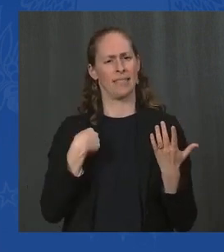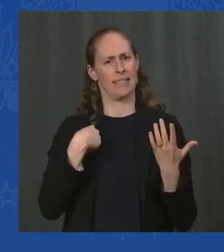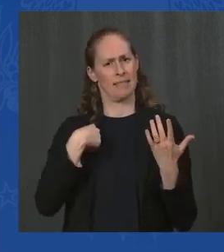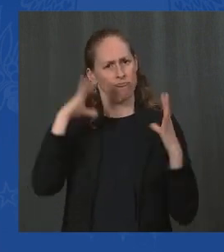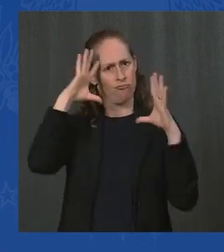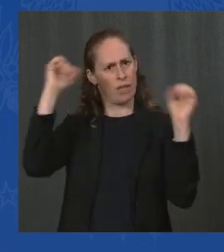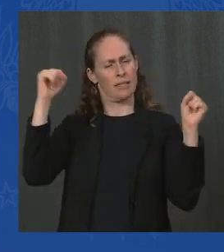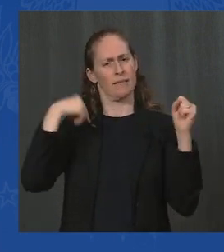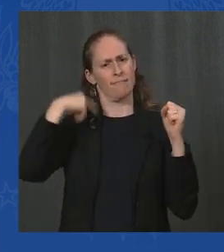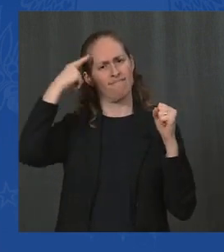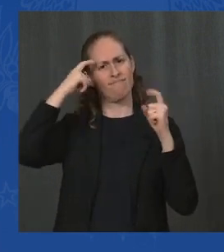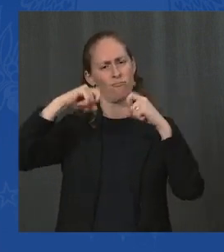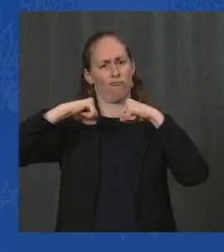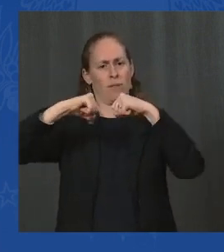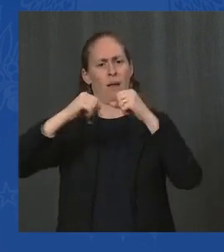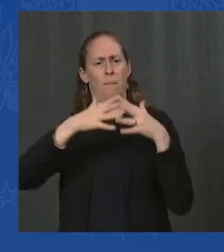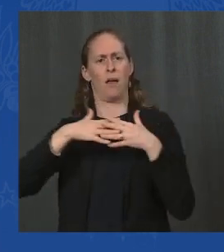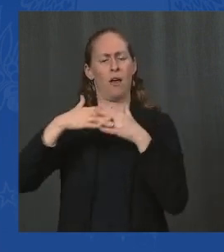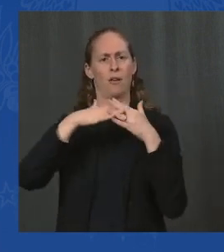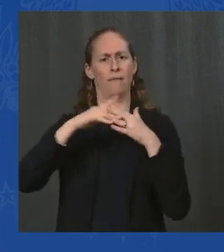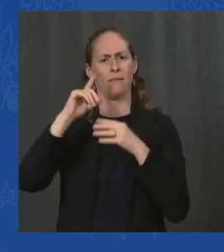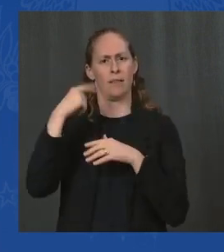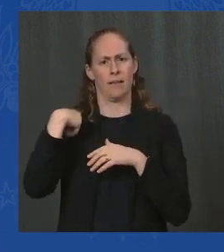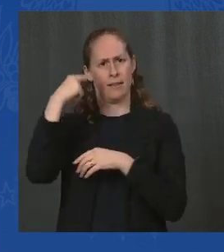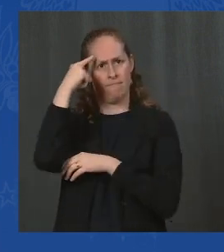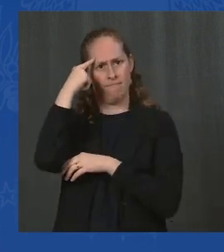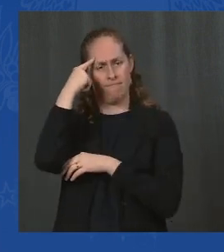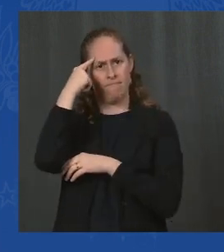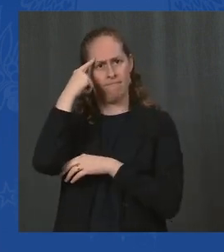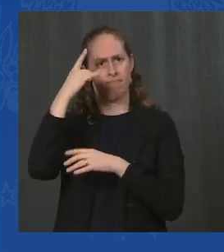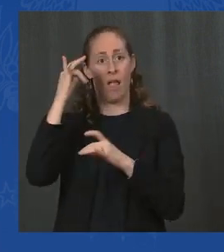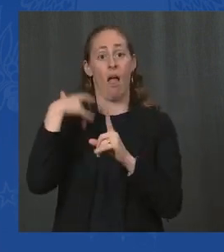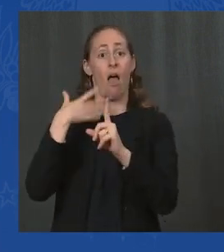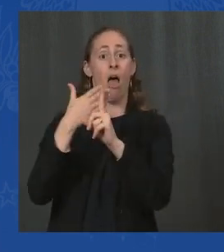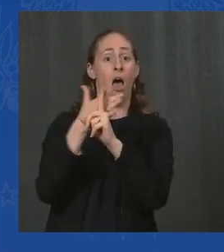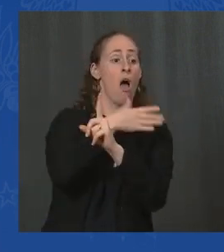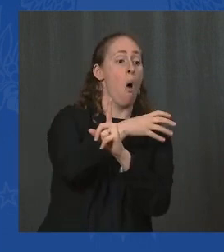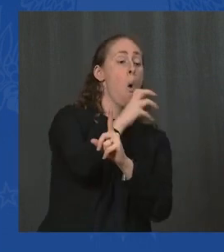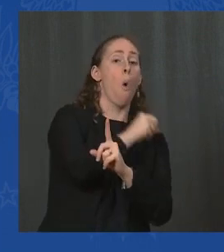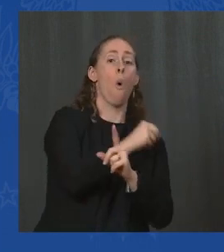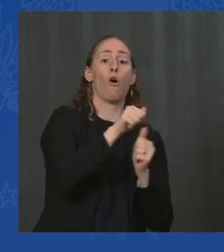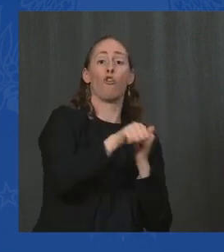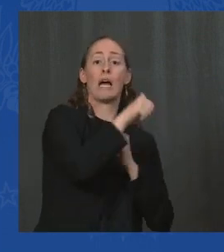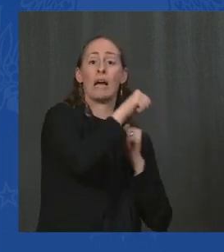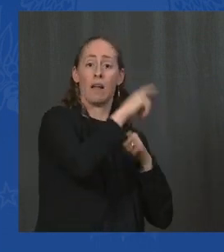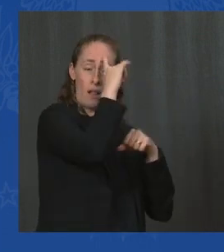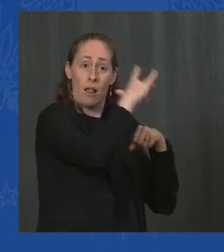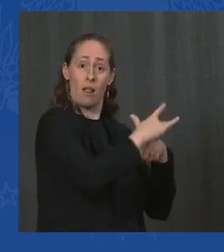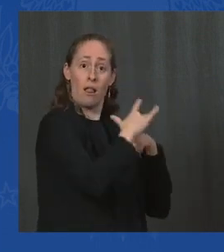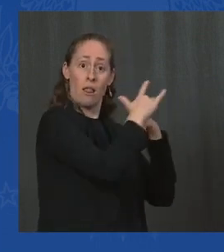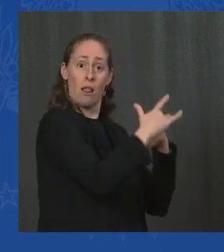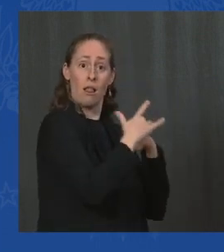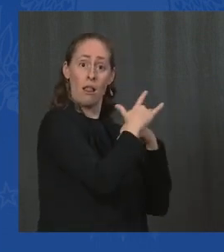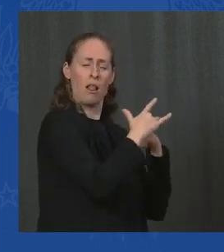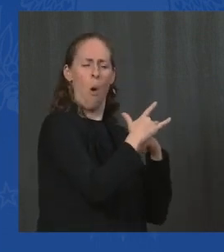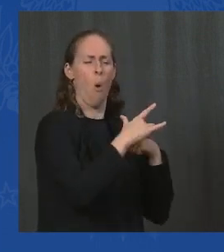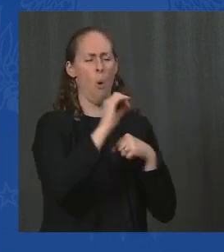Not against threats of 2001, but against the threats of 2021 and tomorrow.